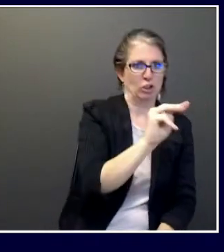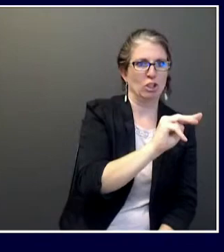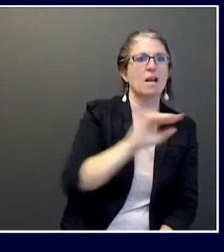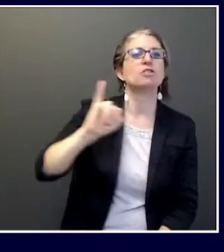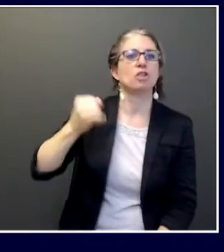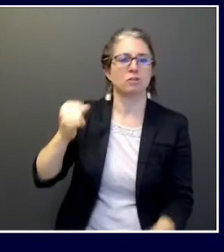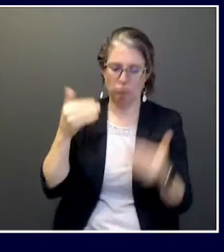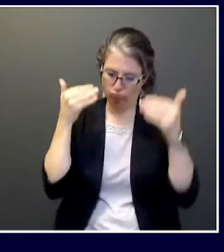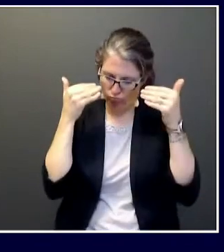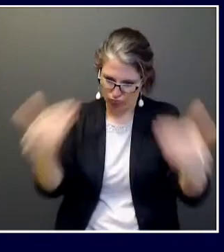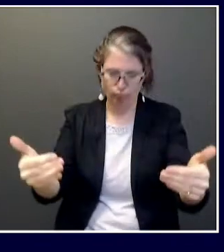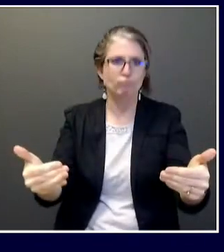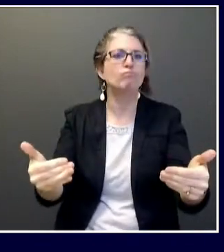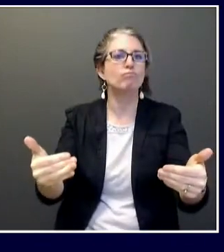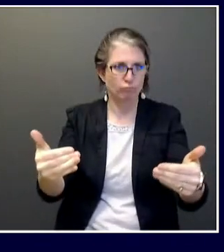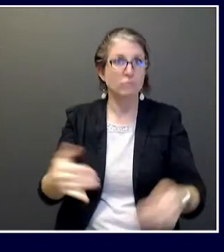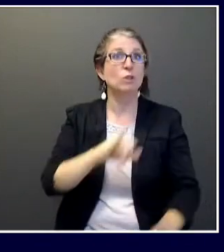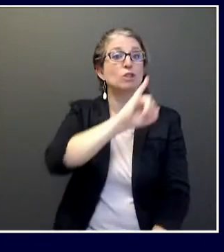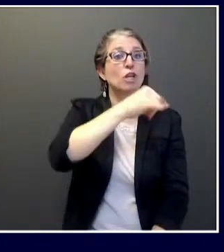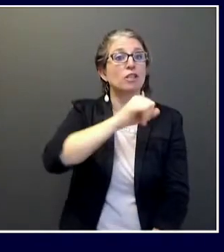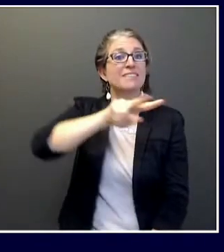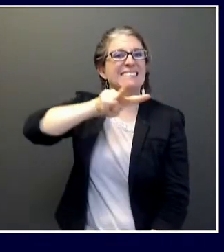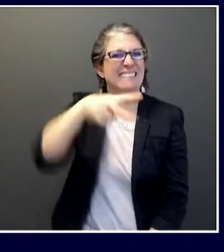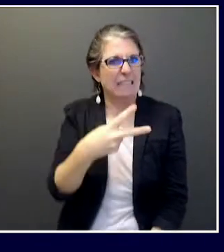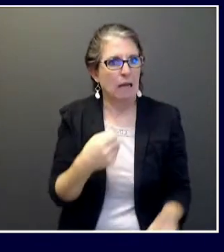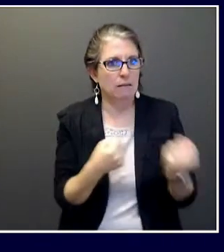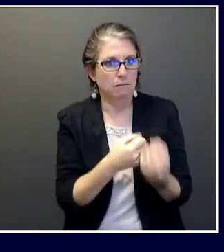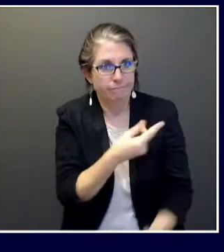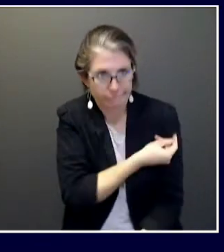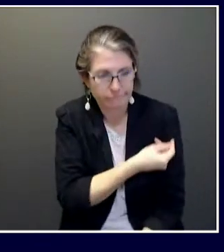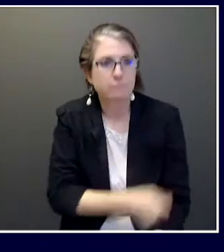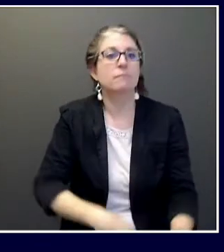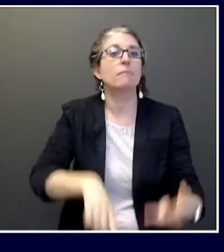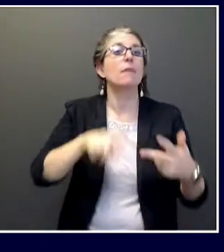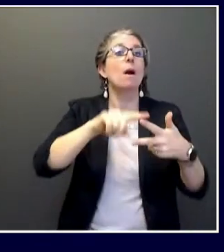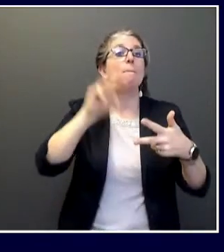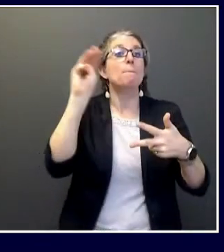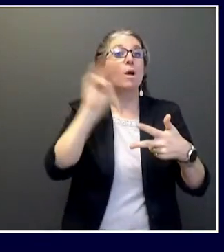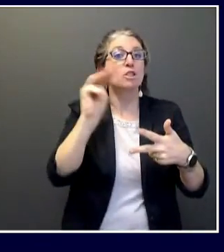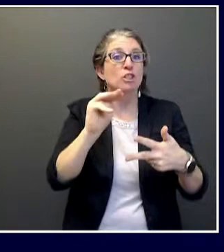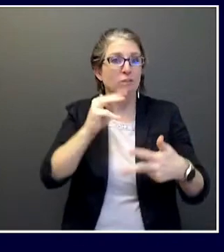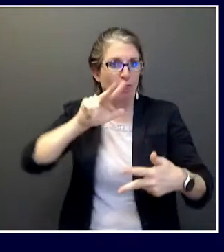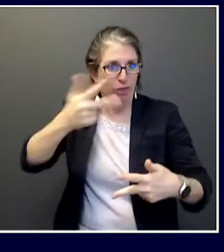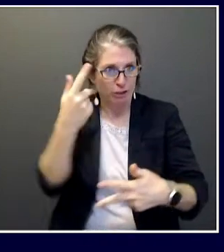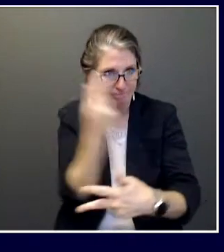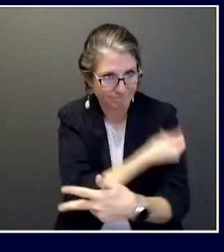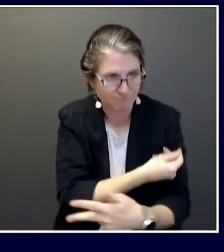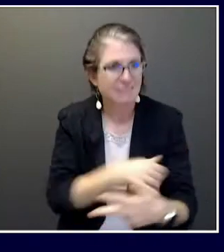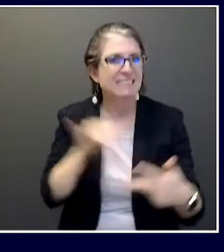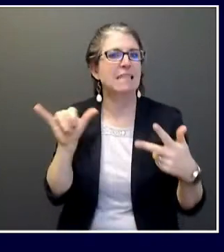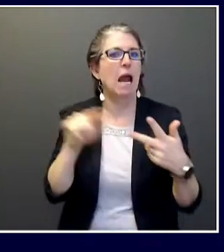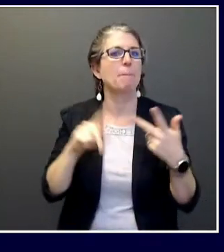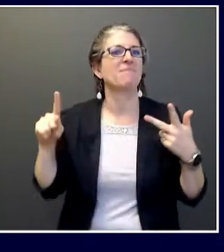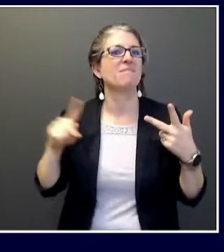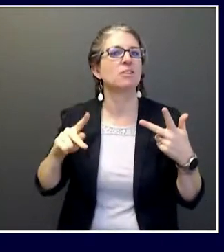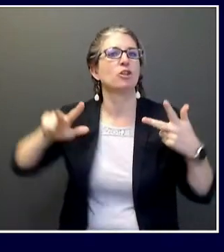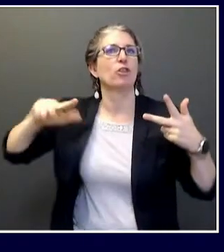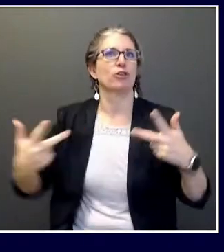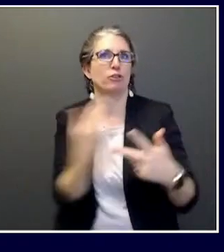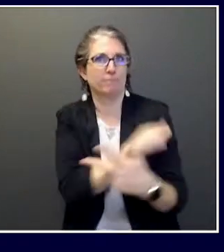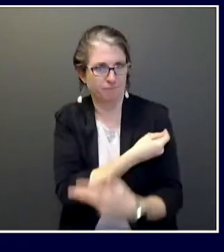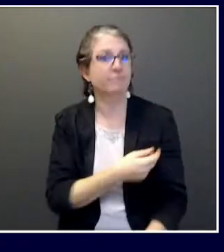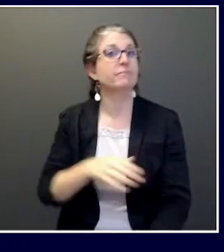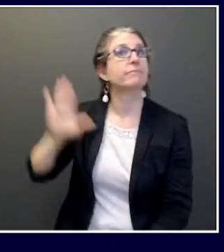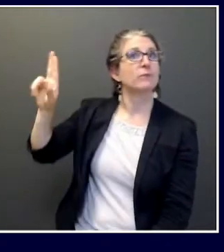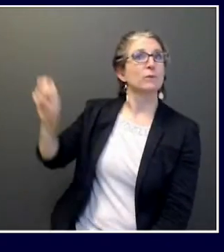to provide clinical recommendations around that regulatory vote. Nothing has been decided